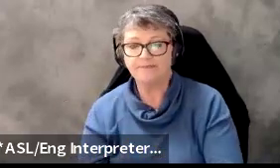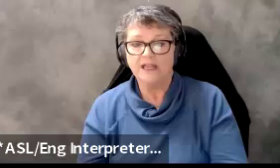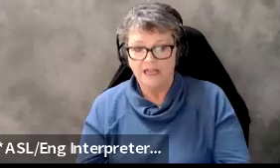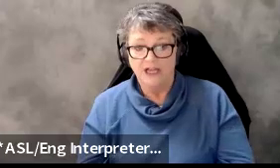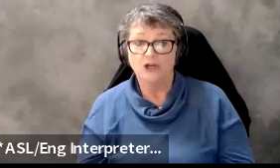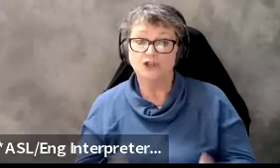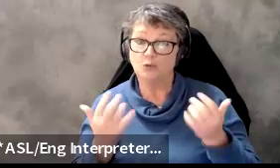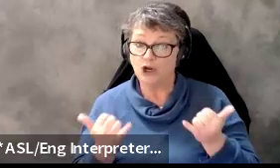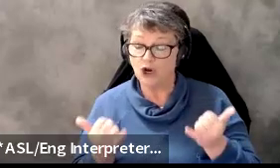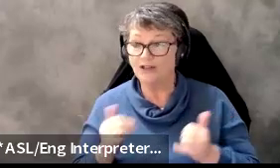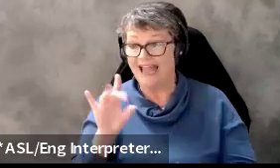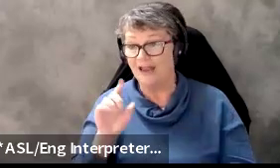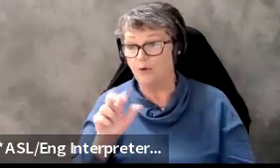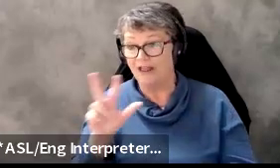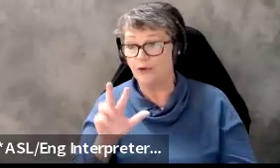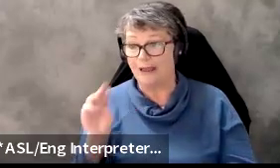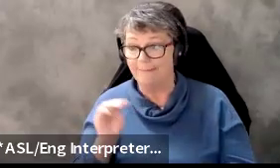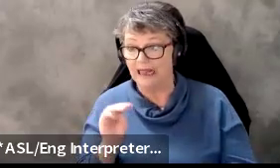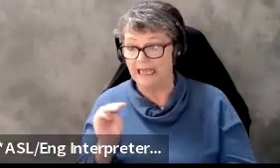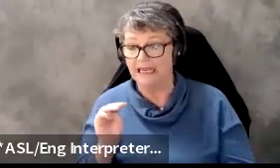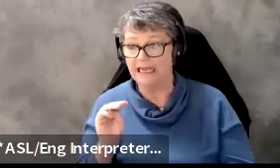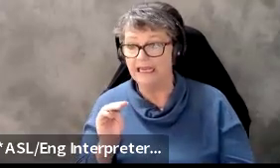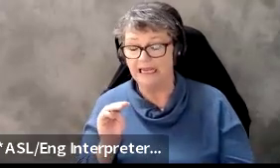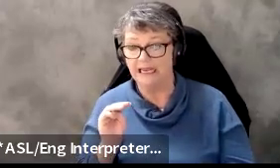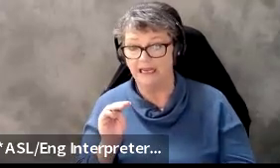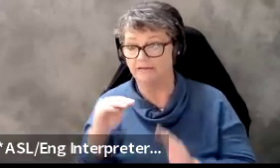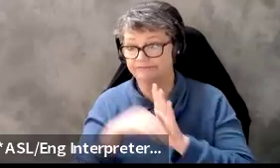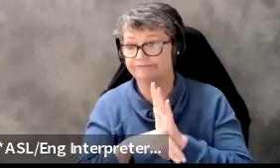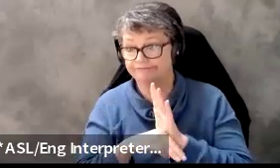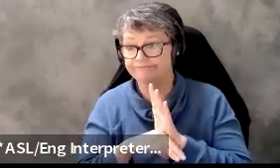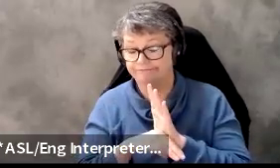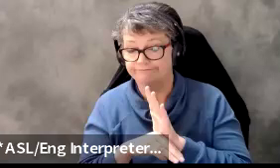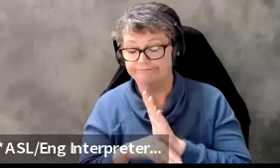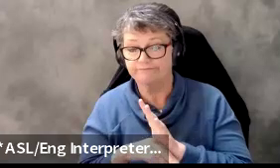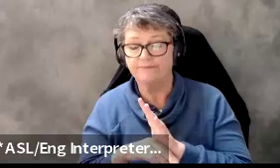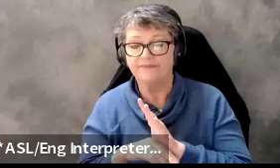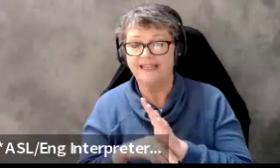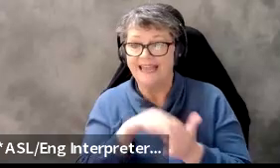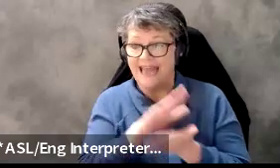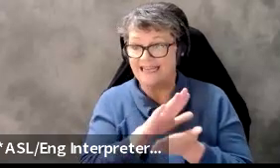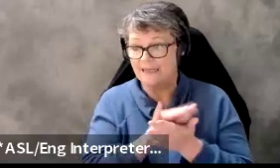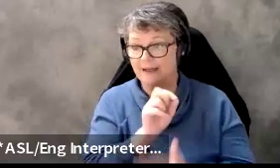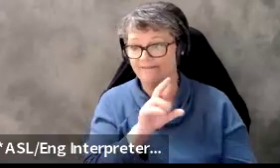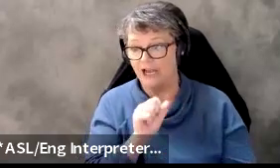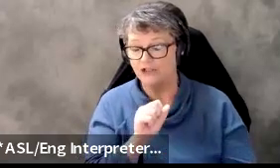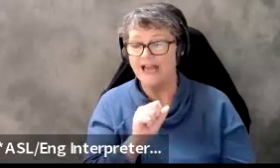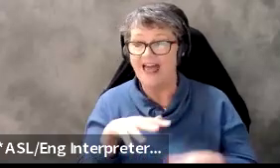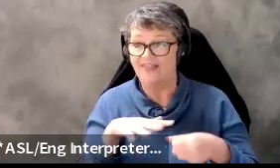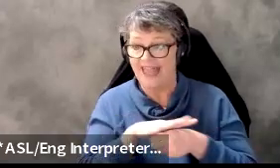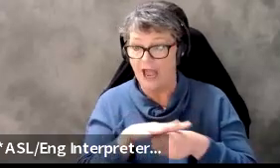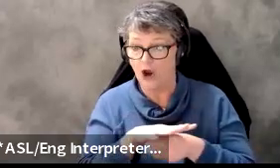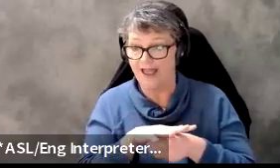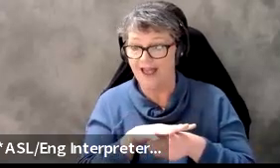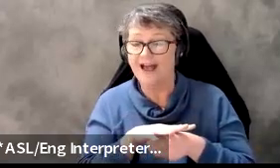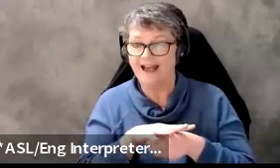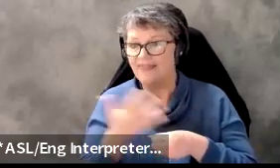we're currently $8.3 million in the red, in the hole, in academic affairs. The area on campus,